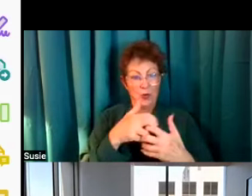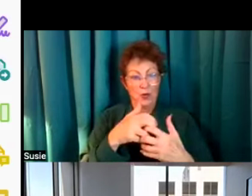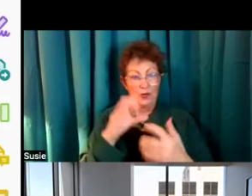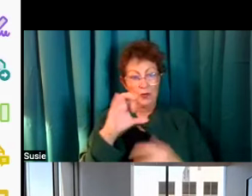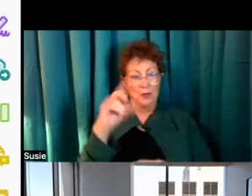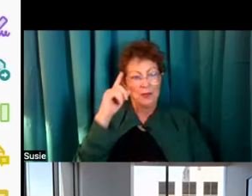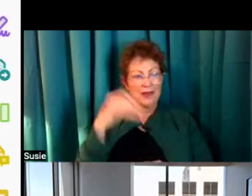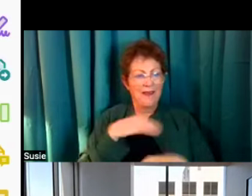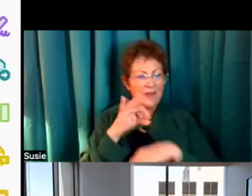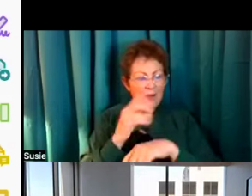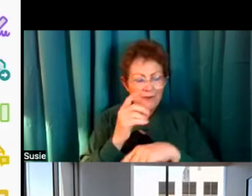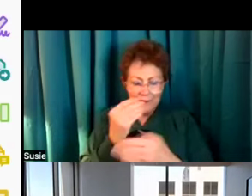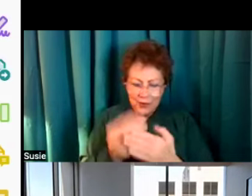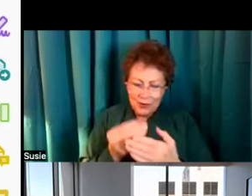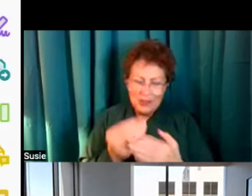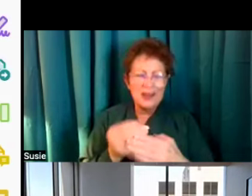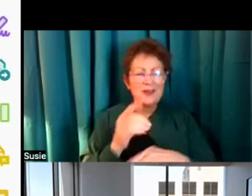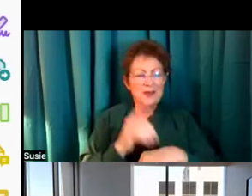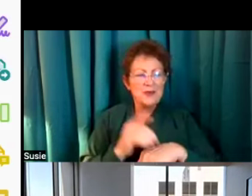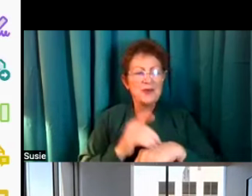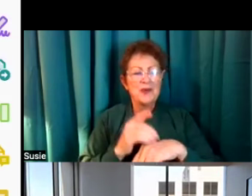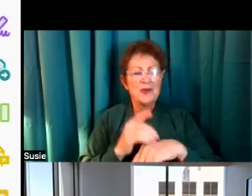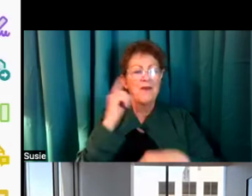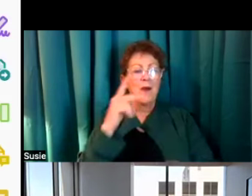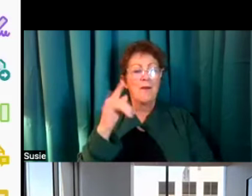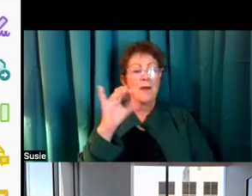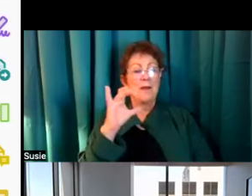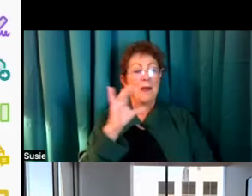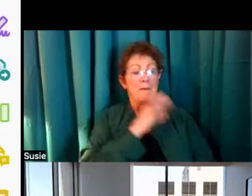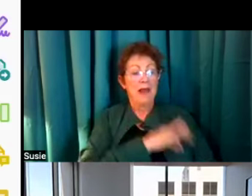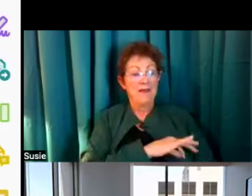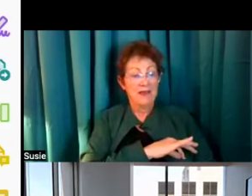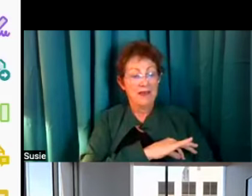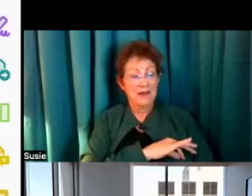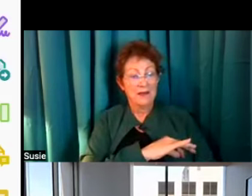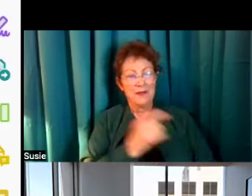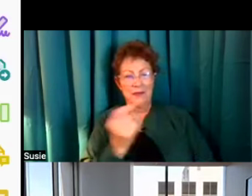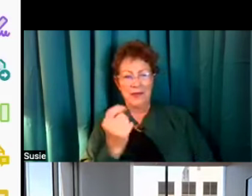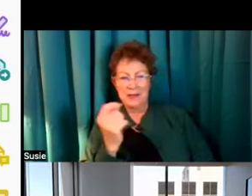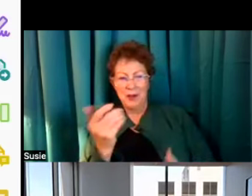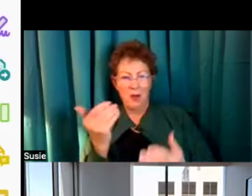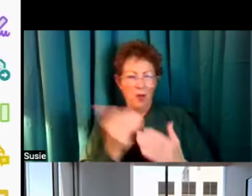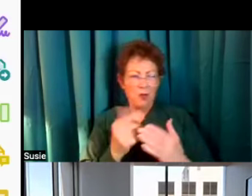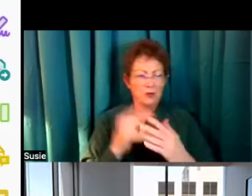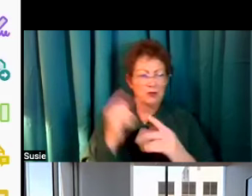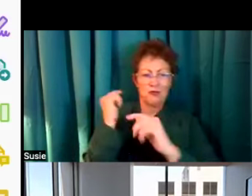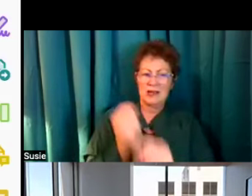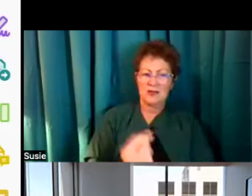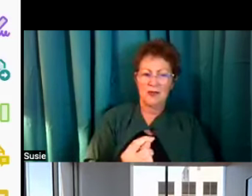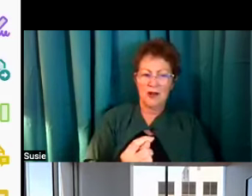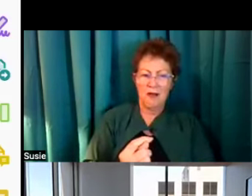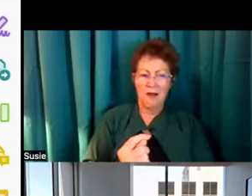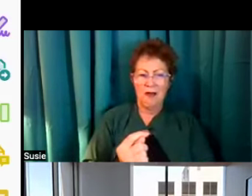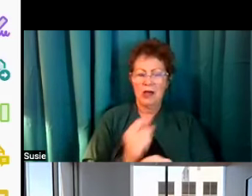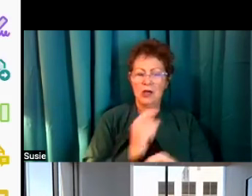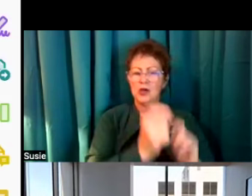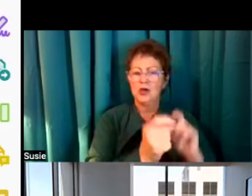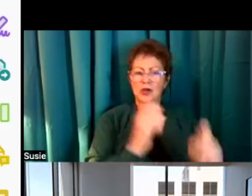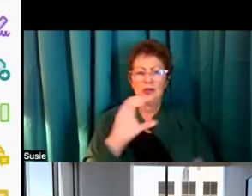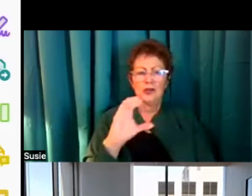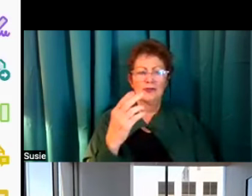fiduciary duty to promote the public benefit, it's a little closer to a traditional charity